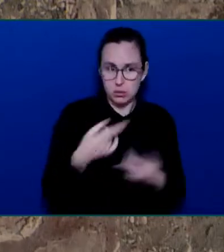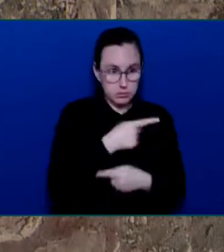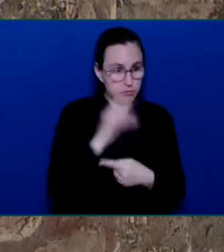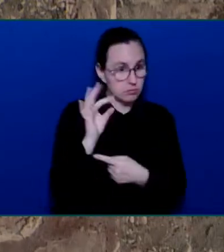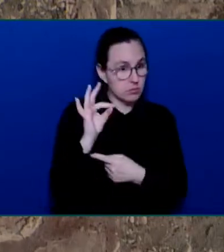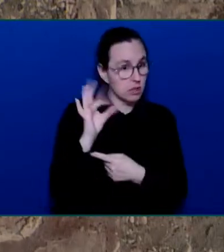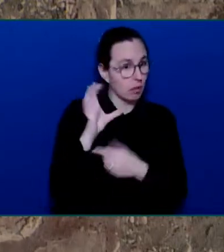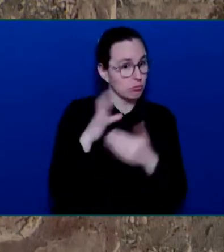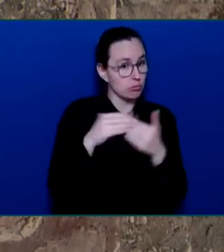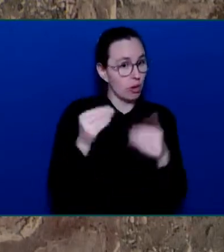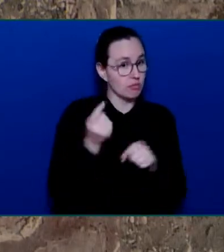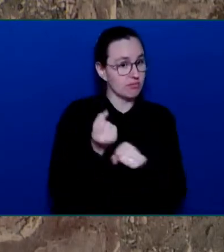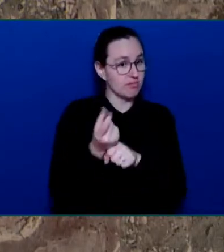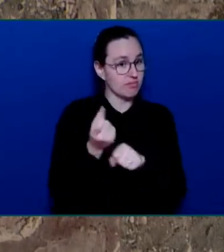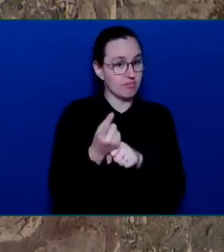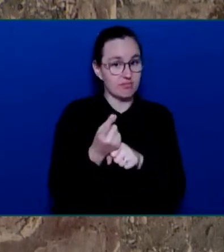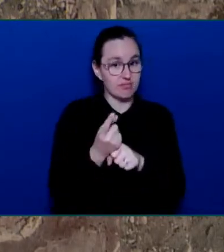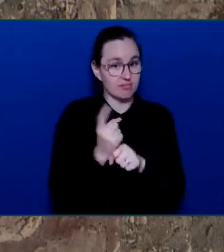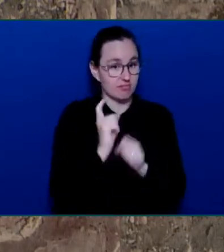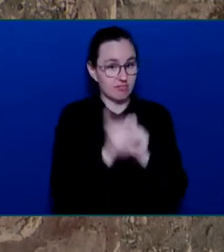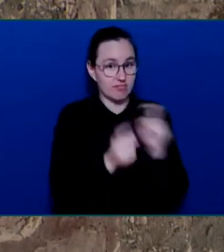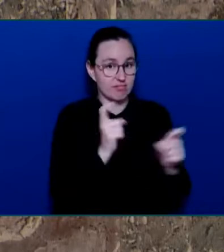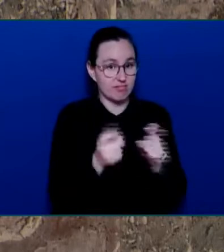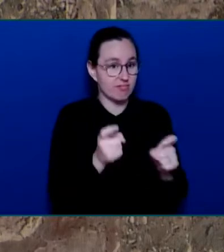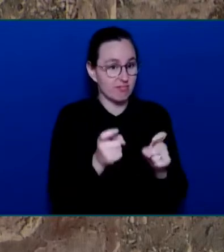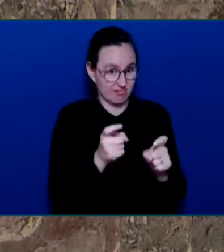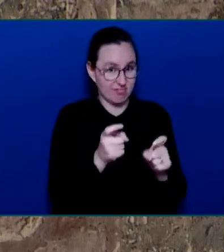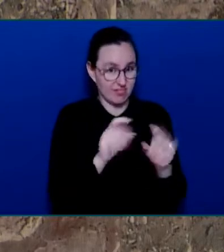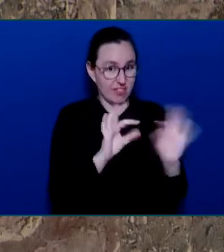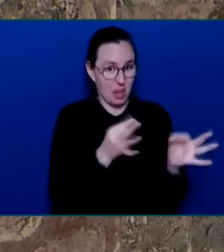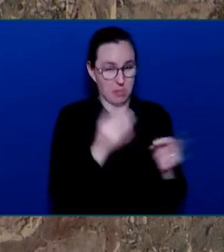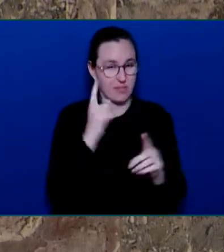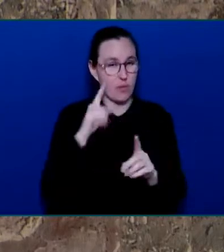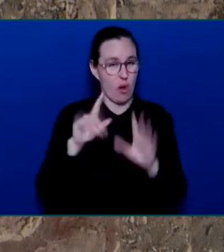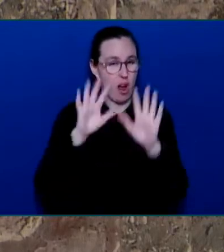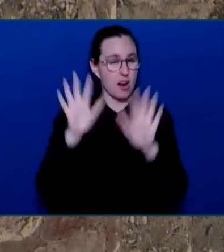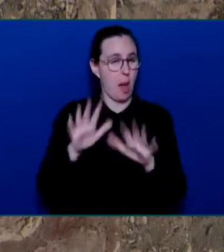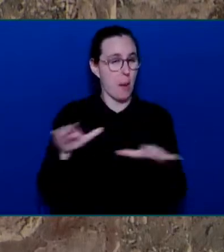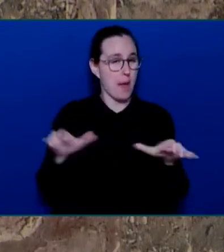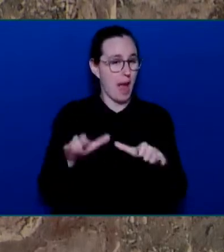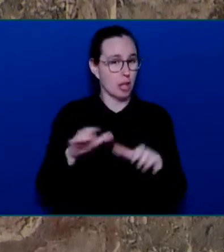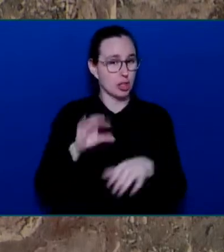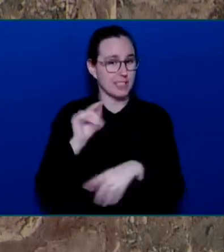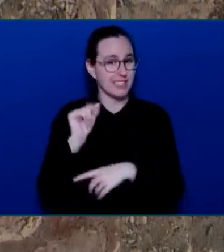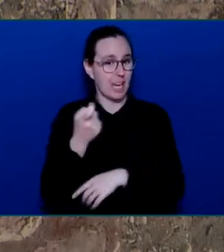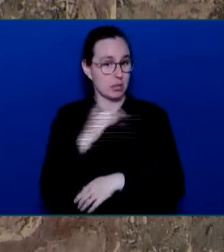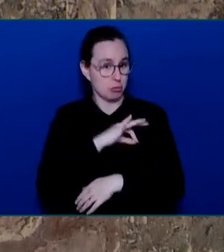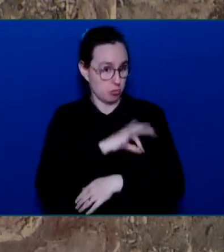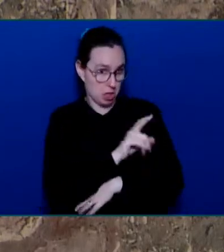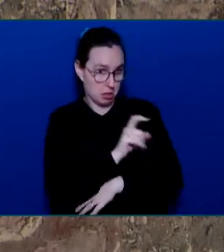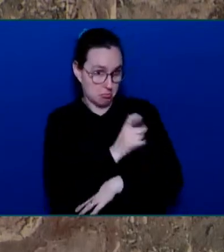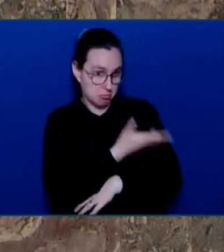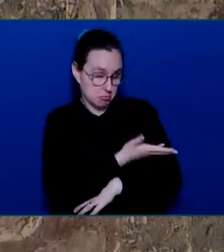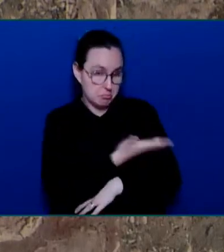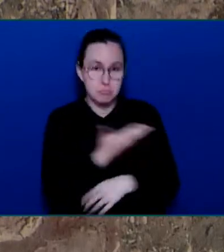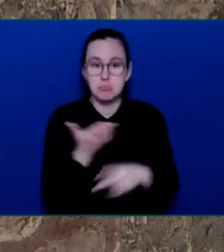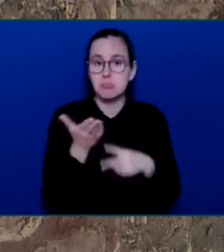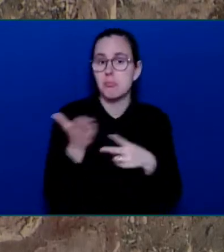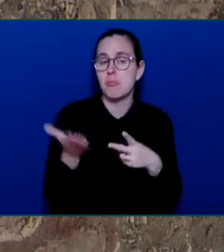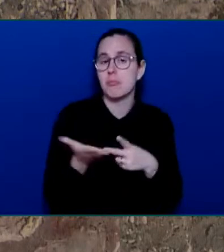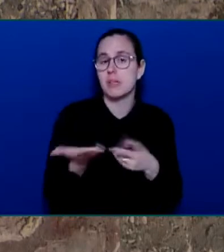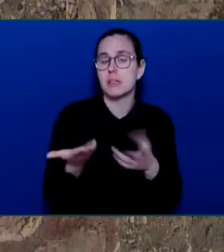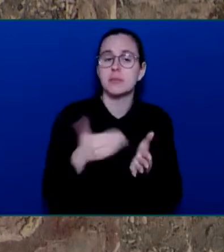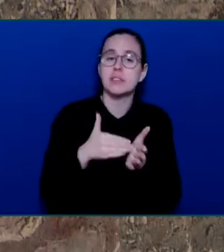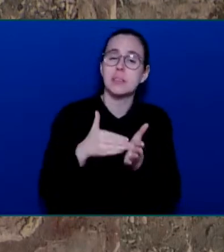Credit? Are they going to cut the millions of dollars of carbon tax that are invested back into industry to